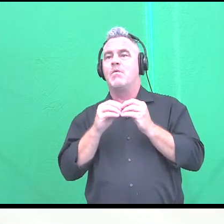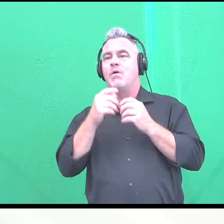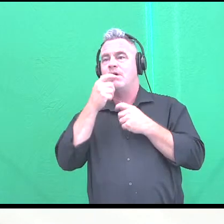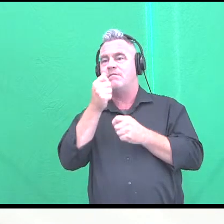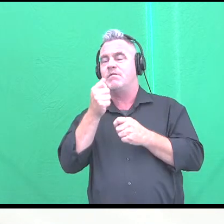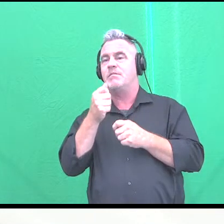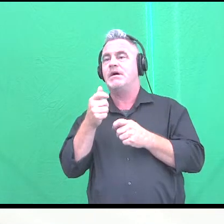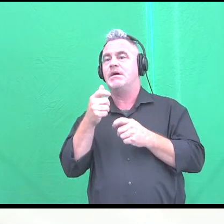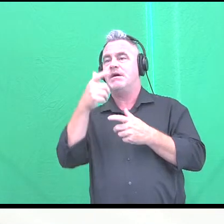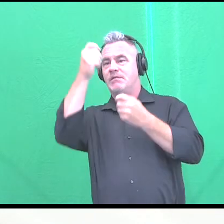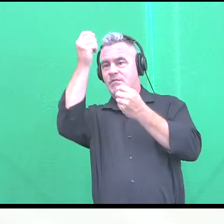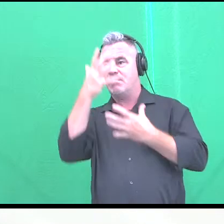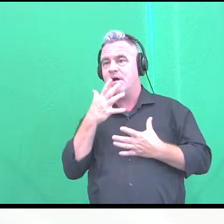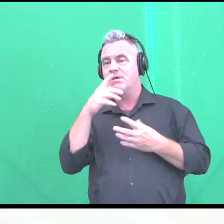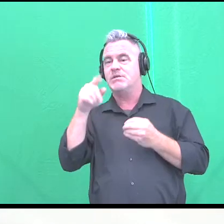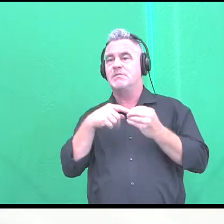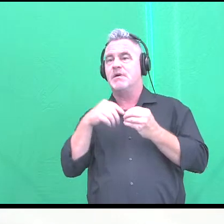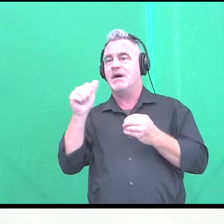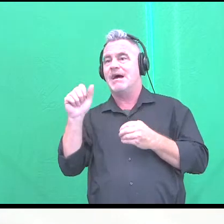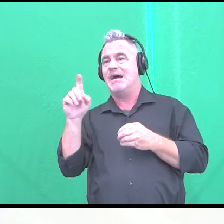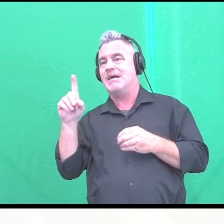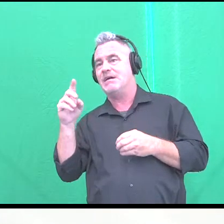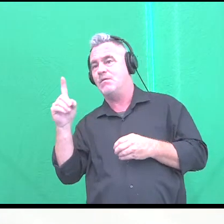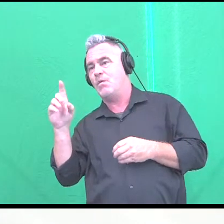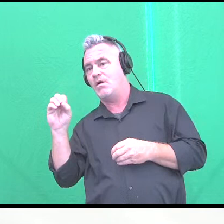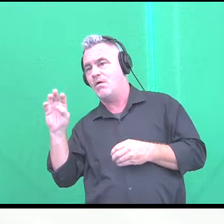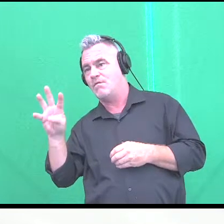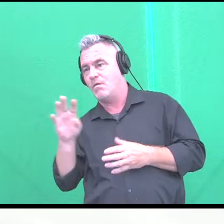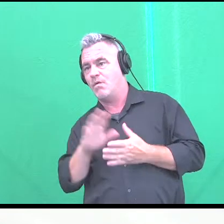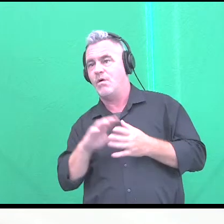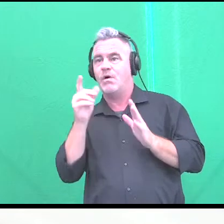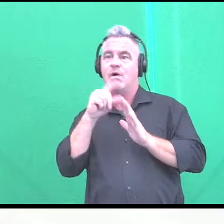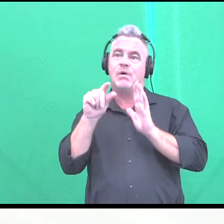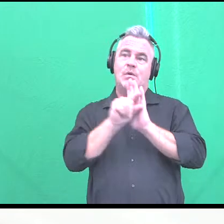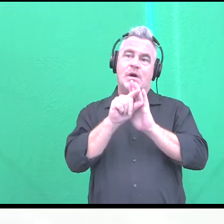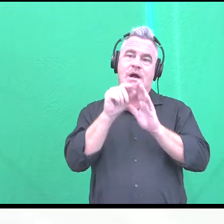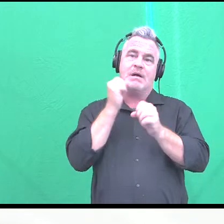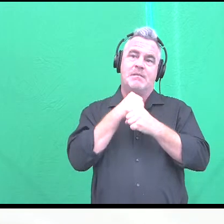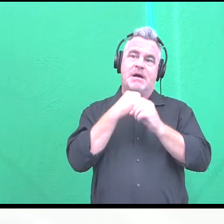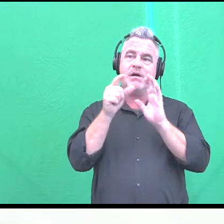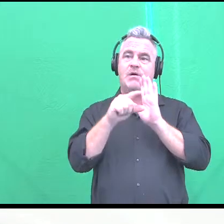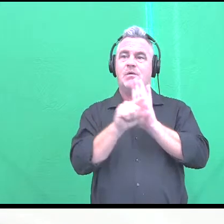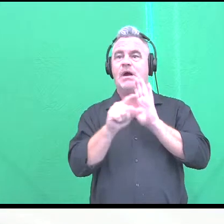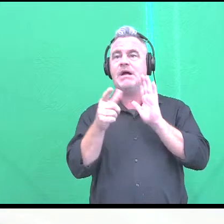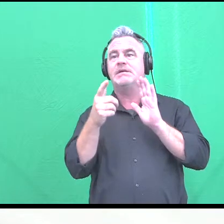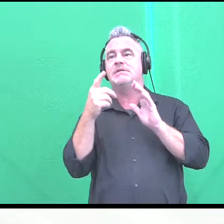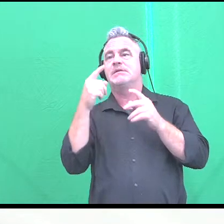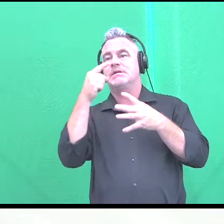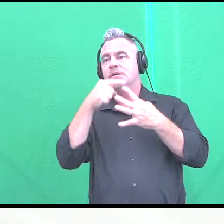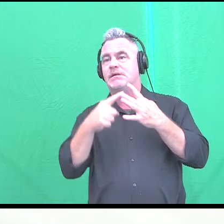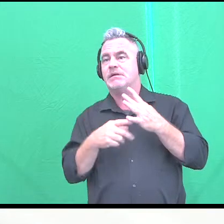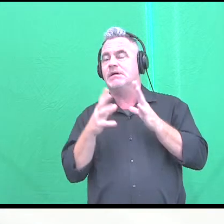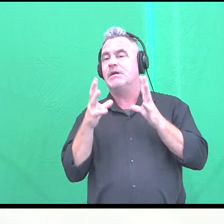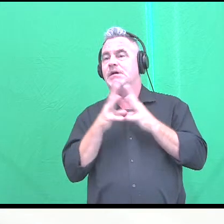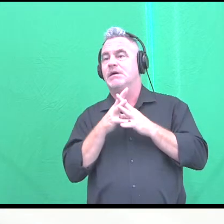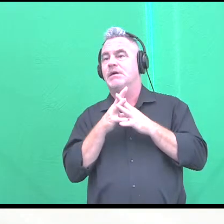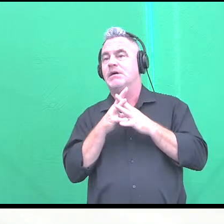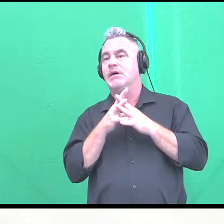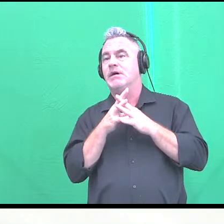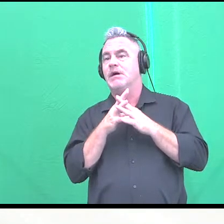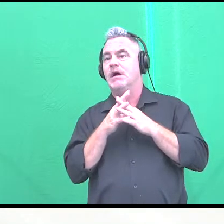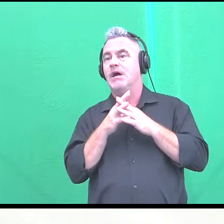104, requirements for retention, grading. We'll be making some changes coming up, and